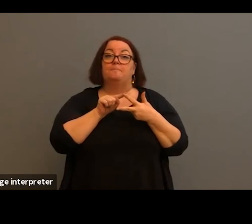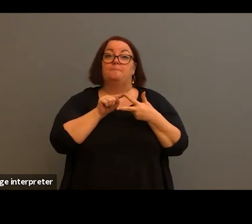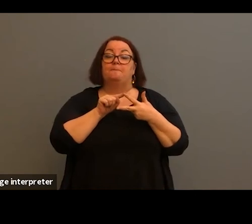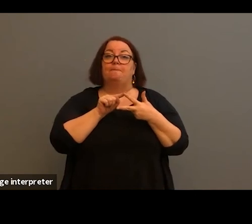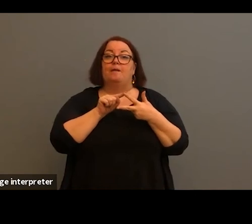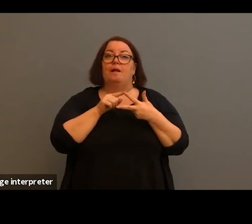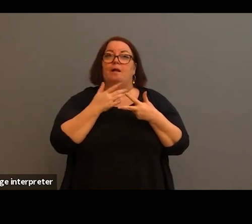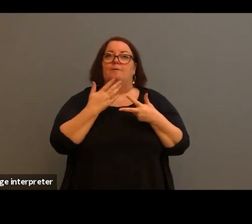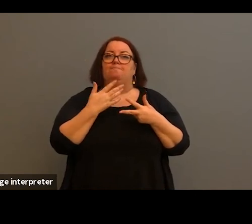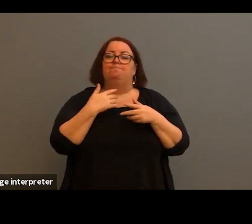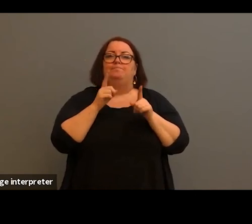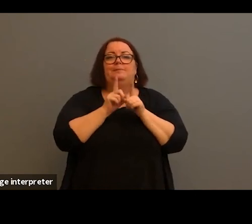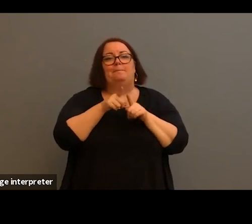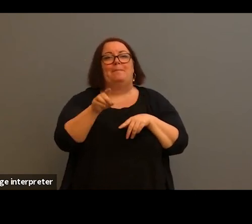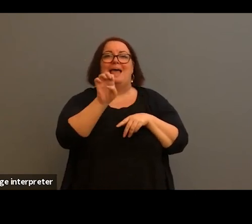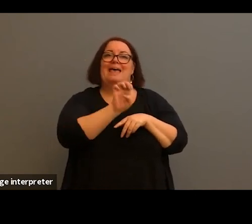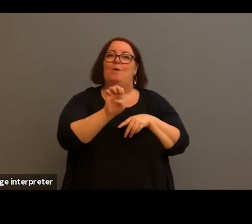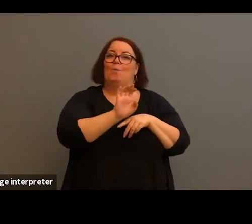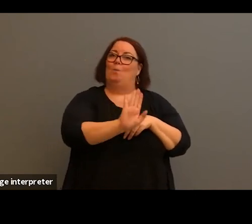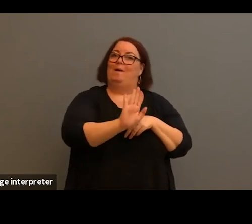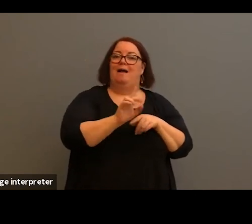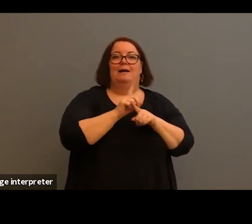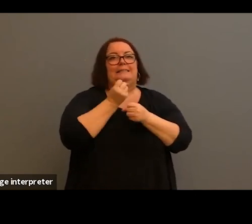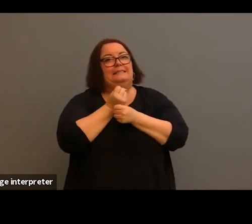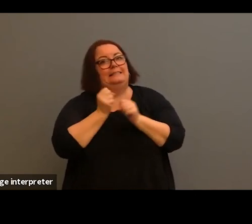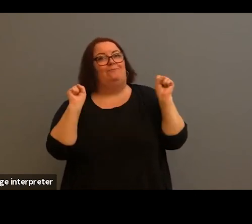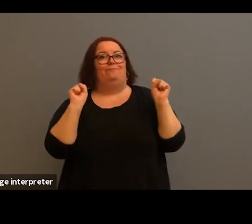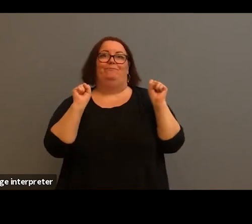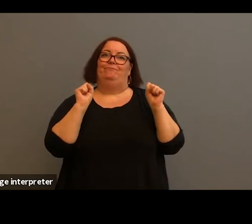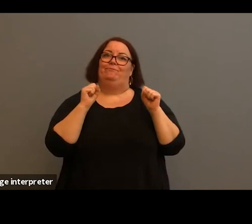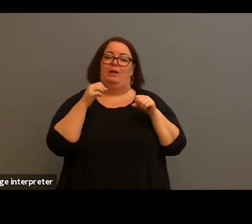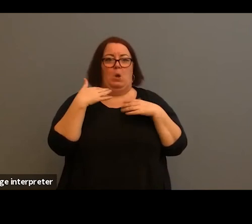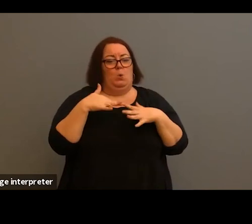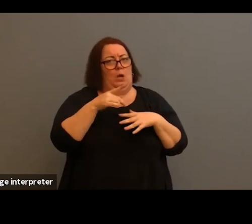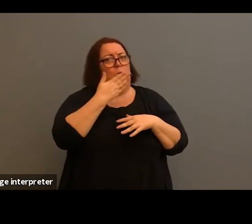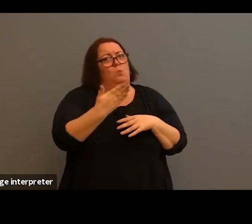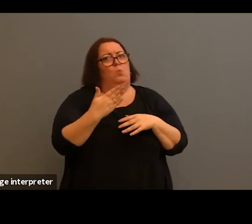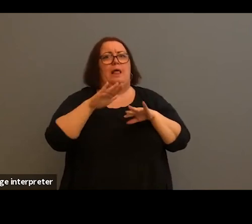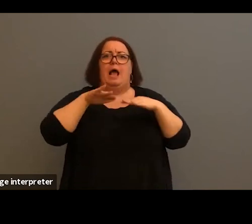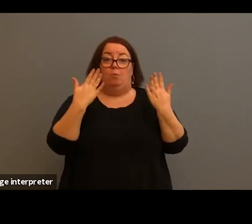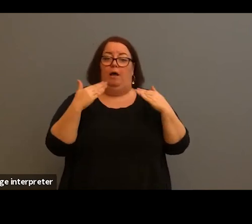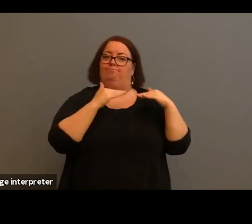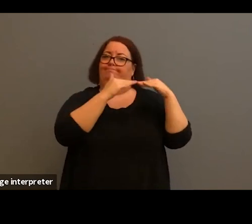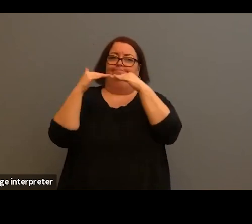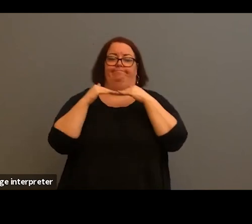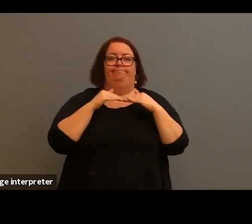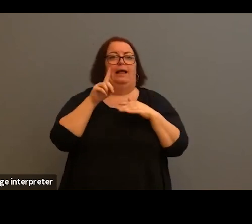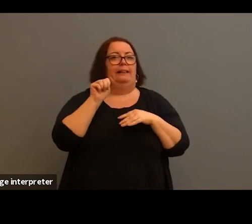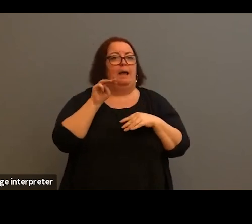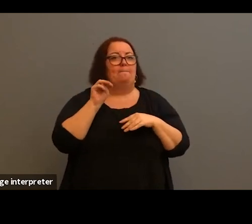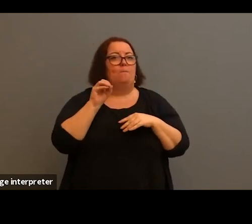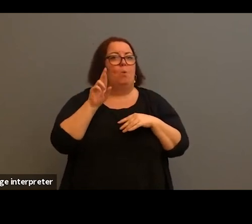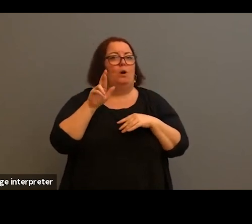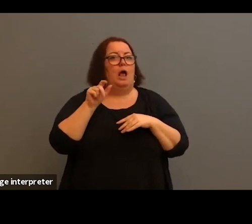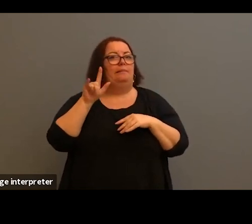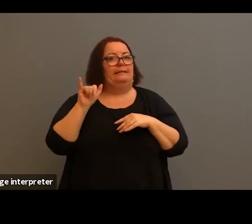about free movement, participation in the democratic processes. And of course, we have the area of independent living,